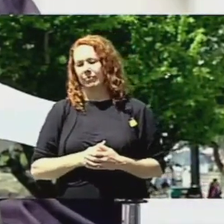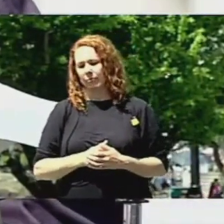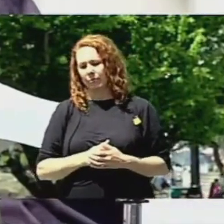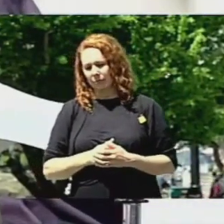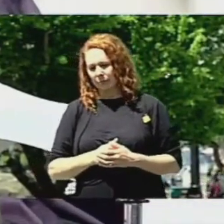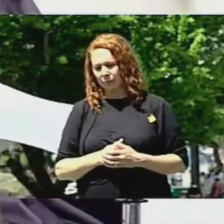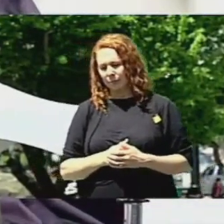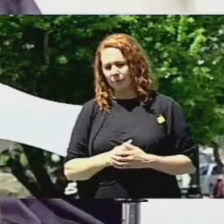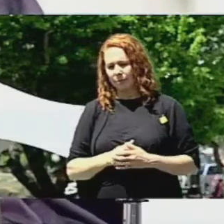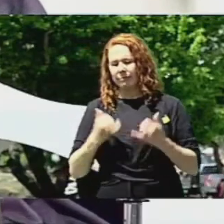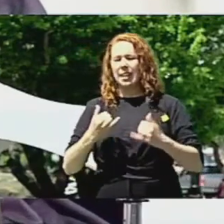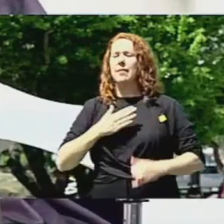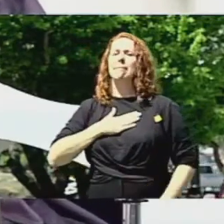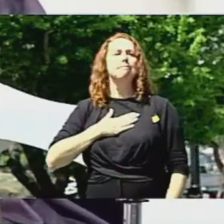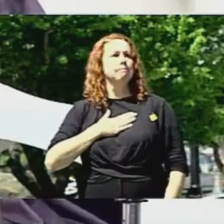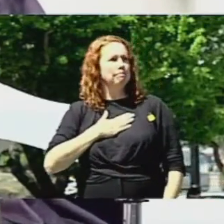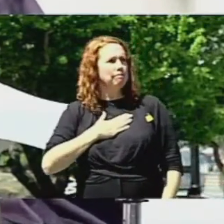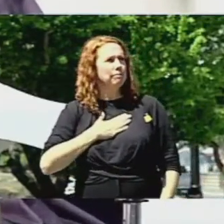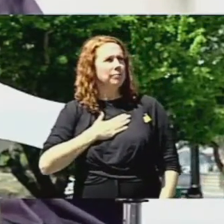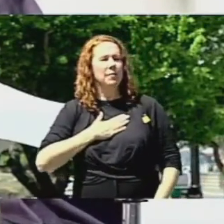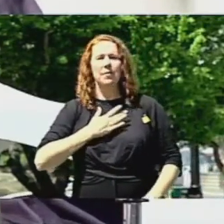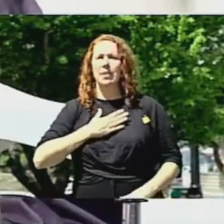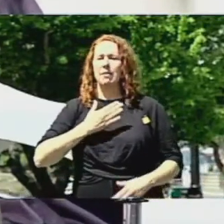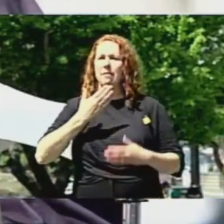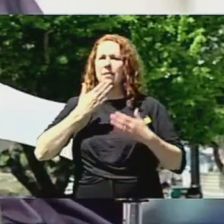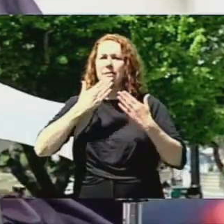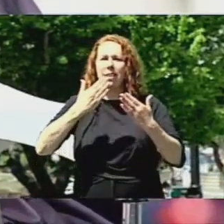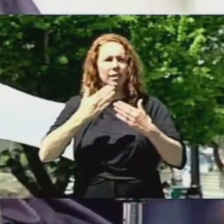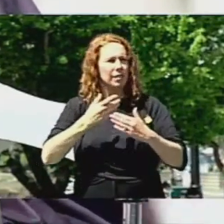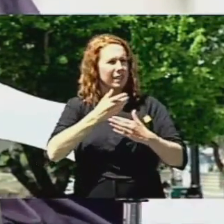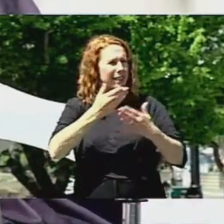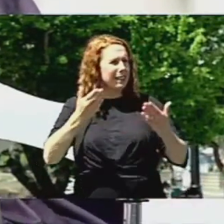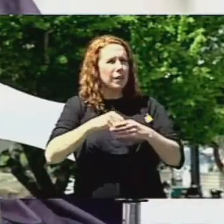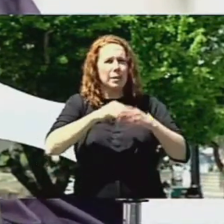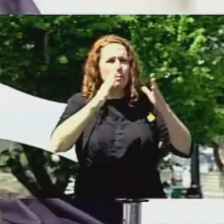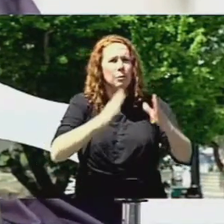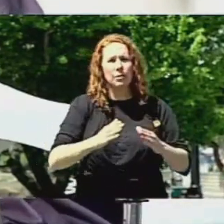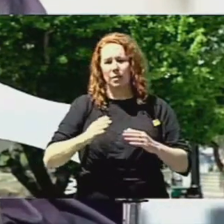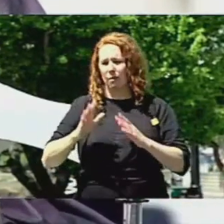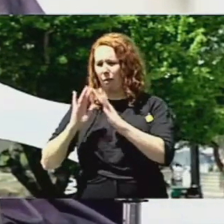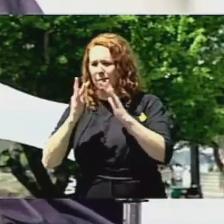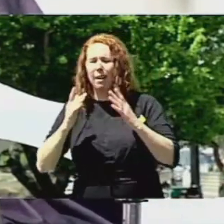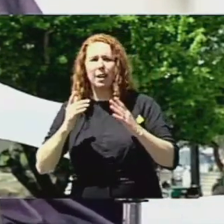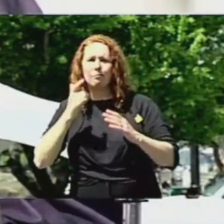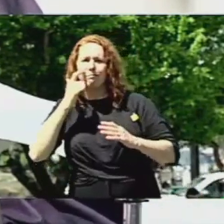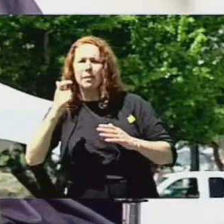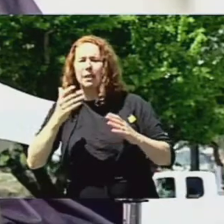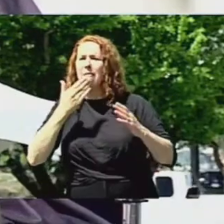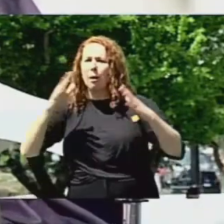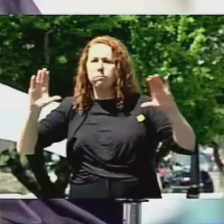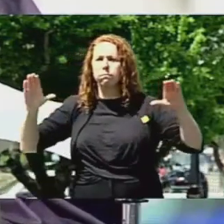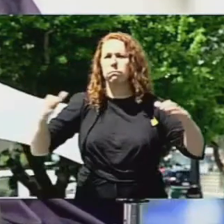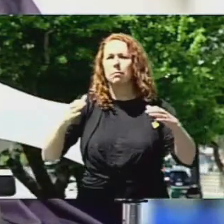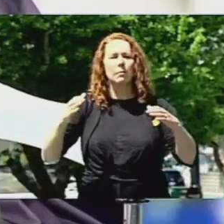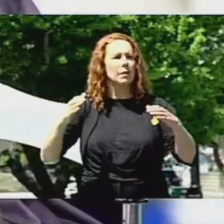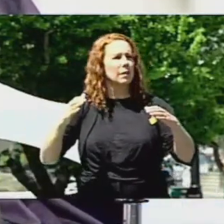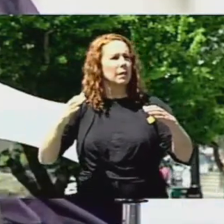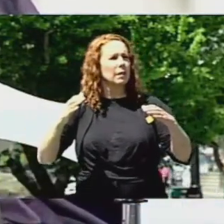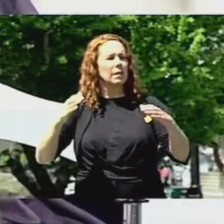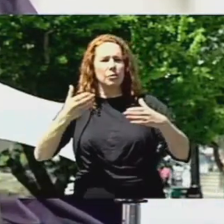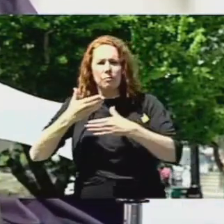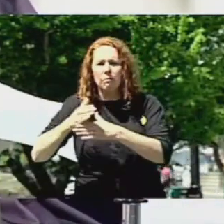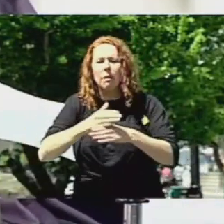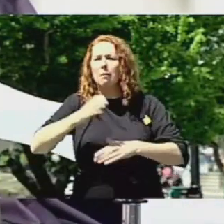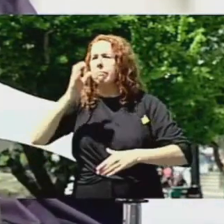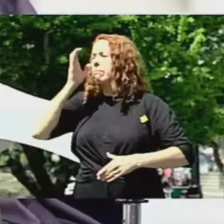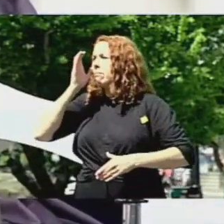humanly possible. I'm thankful for all of you here, both in person and virtually, for coming together with us to share, listen, and